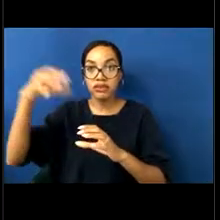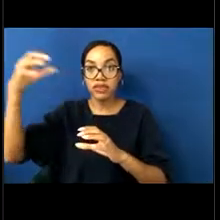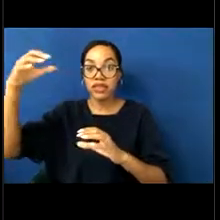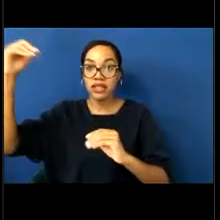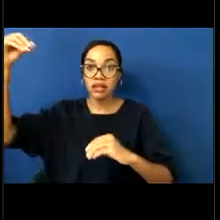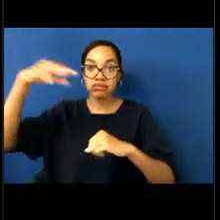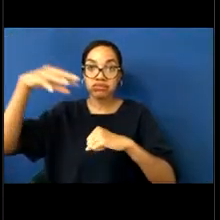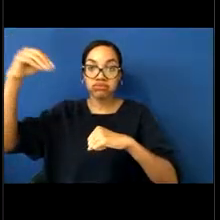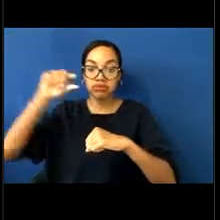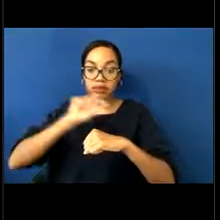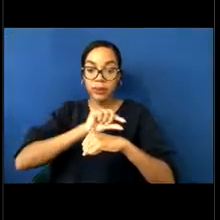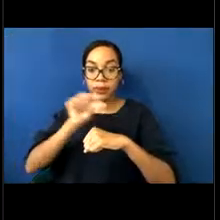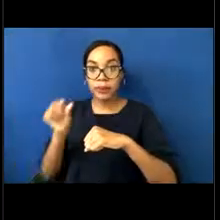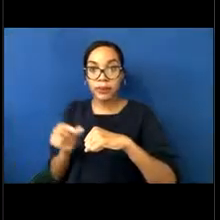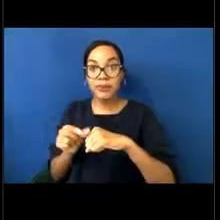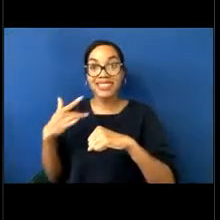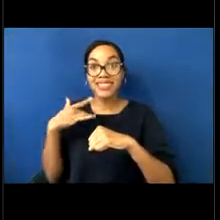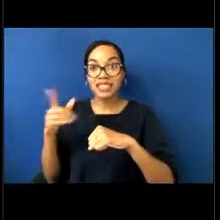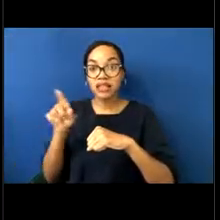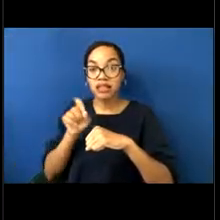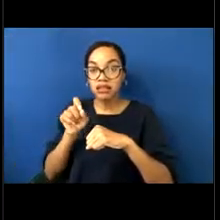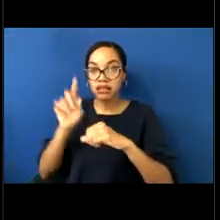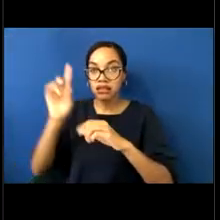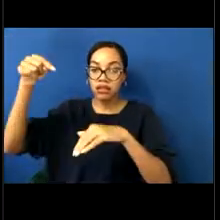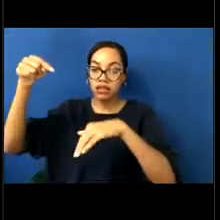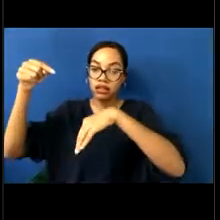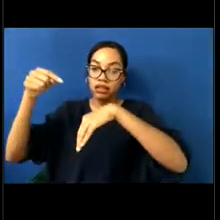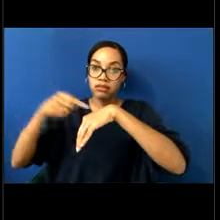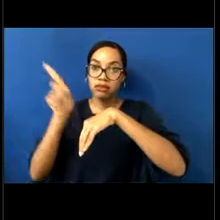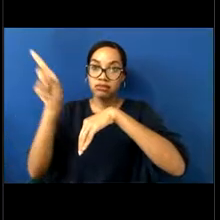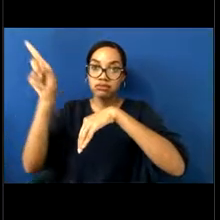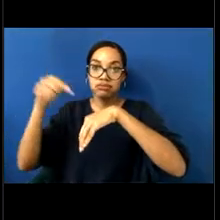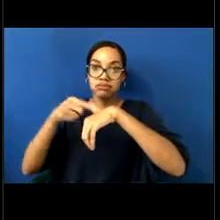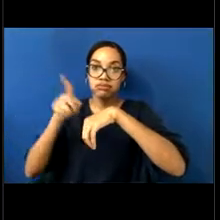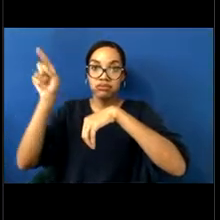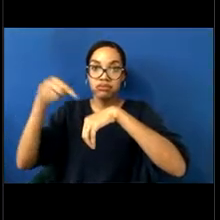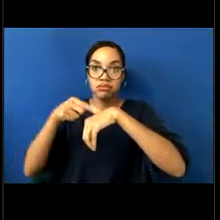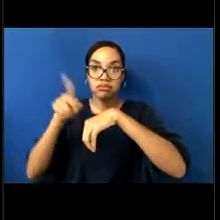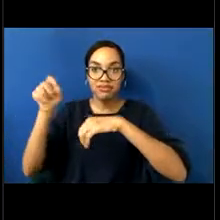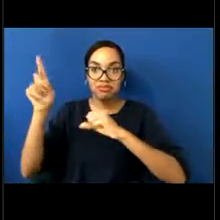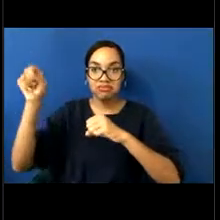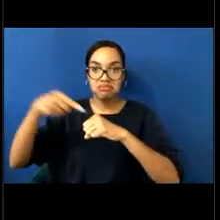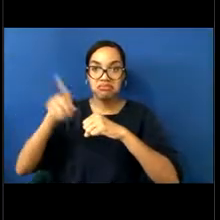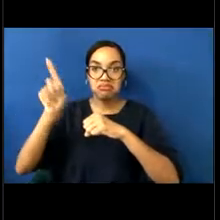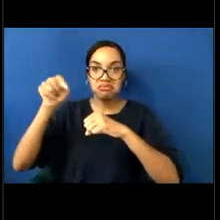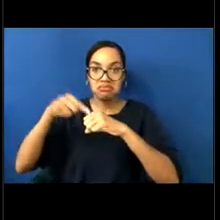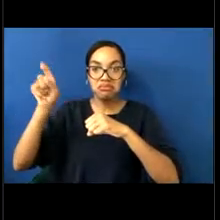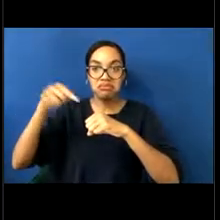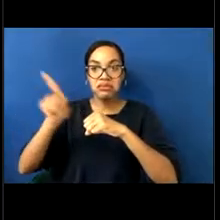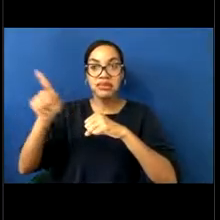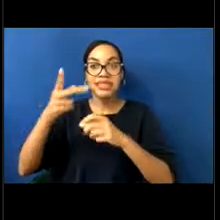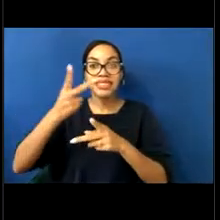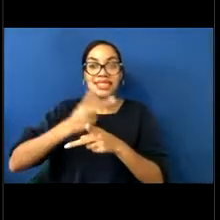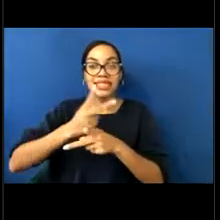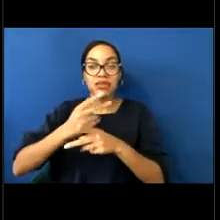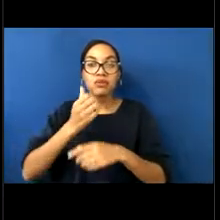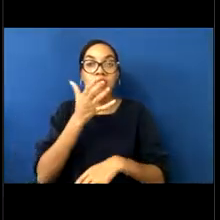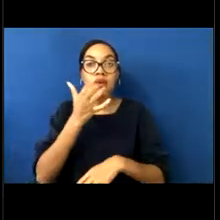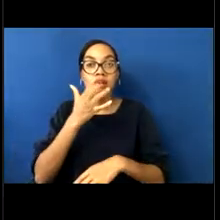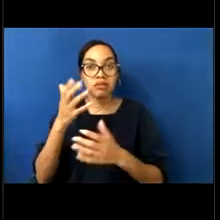within our atmosphere, which keeps our planet warm so that we can actually live. And so over the past 100 years or